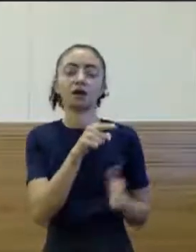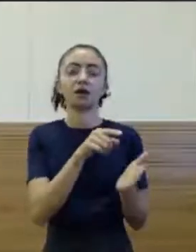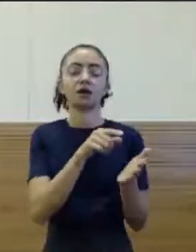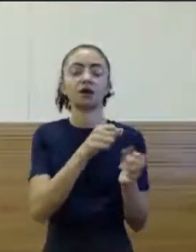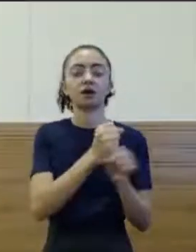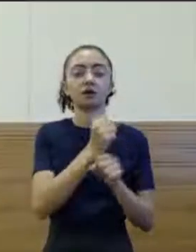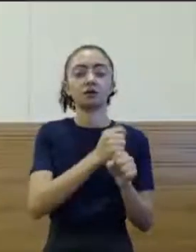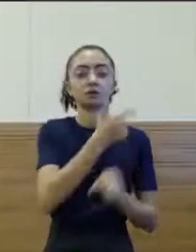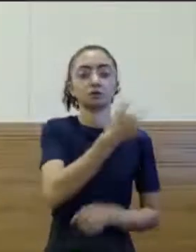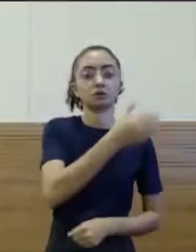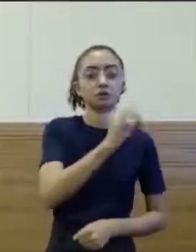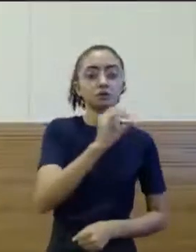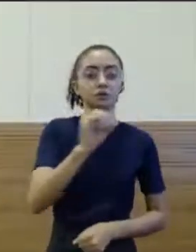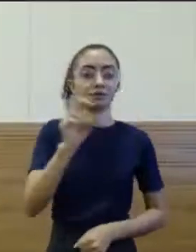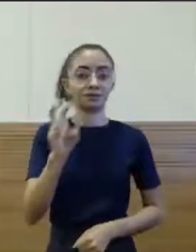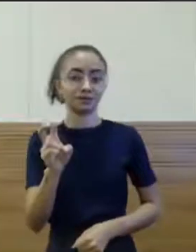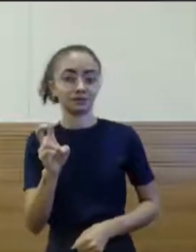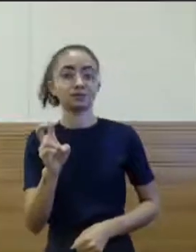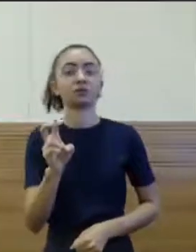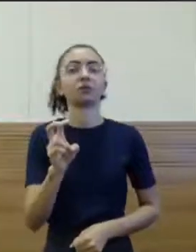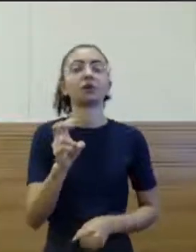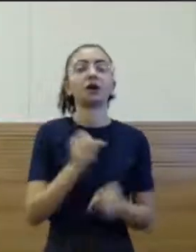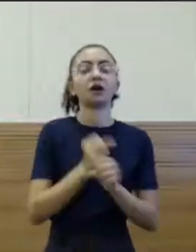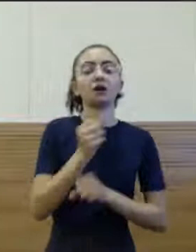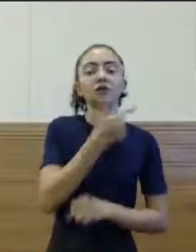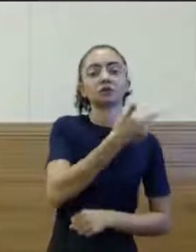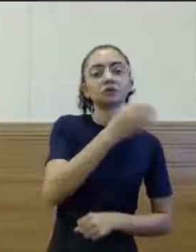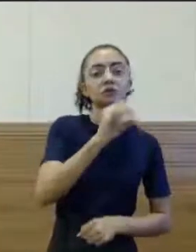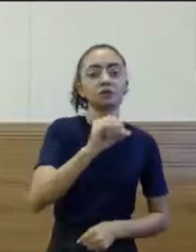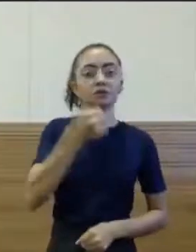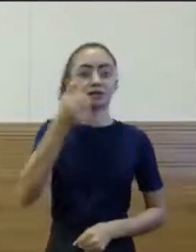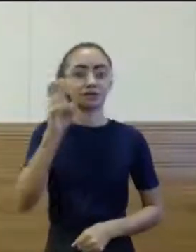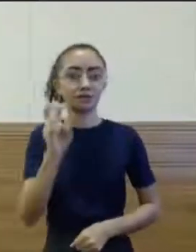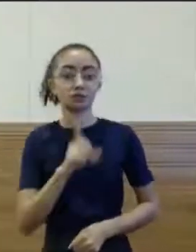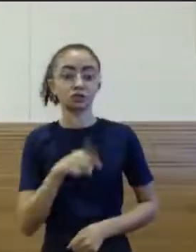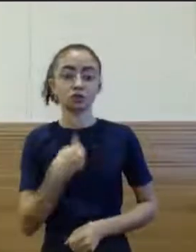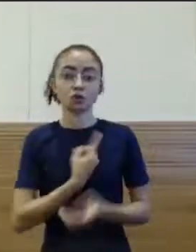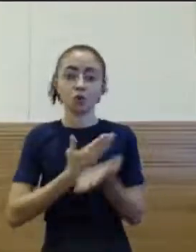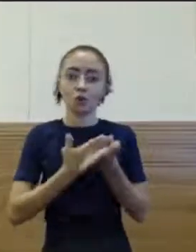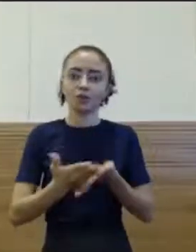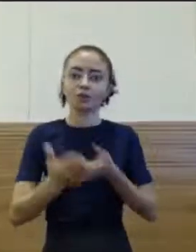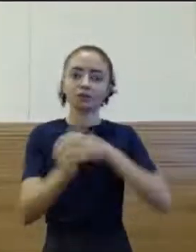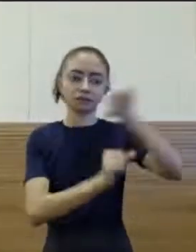with this information, and in 2015 we started the updating,